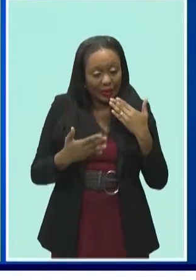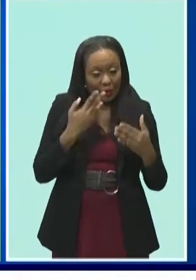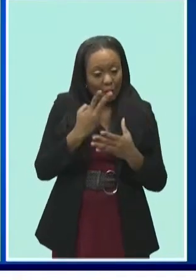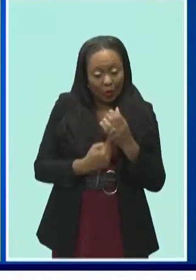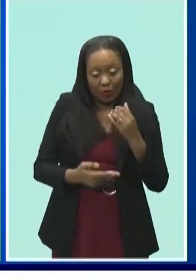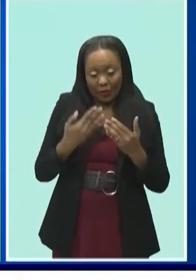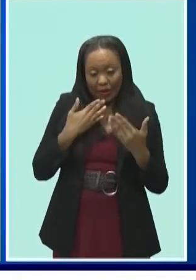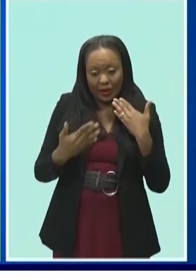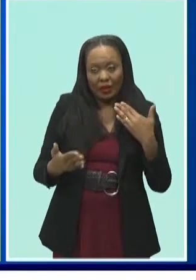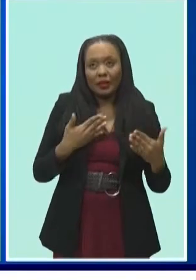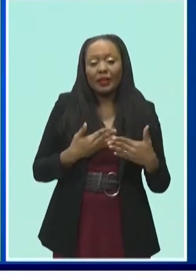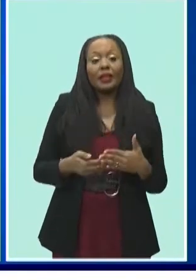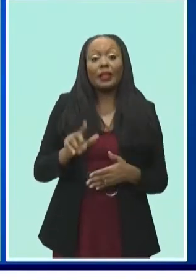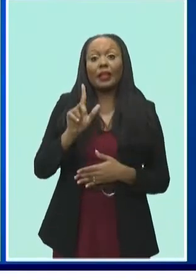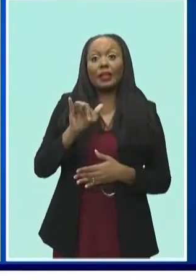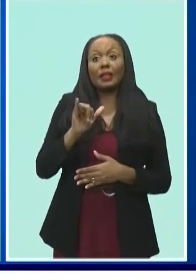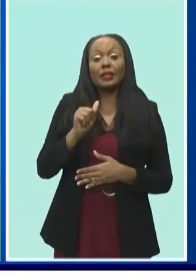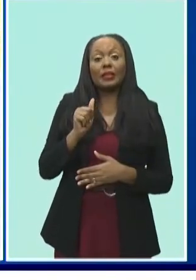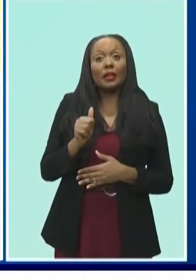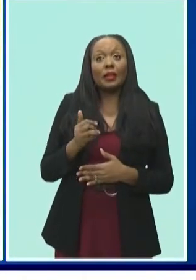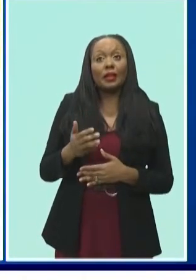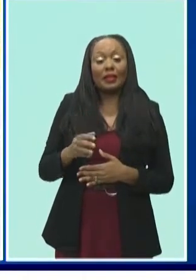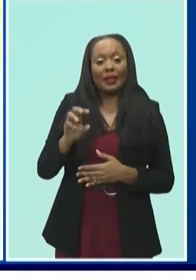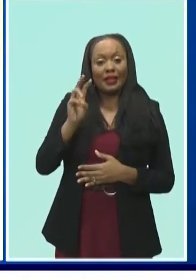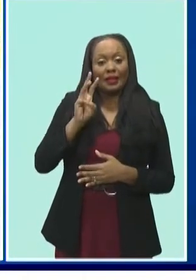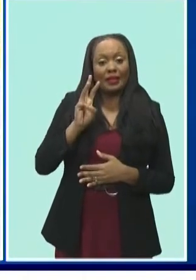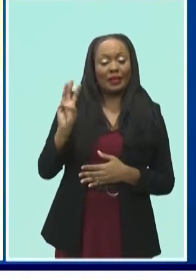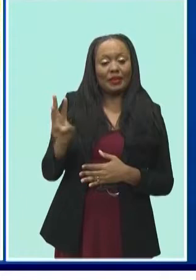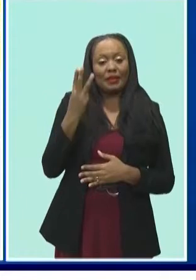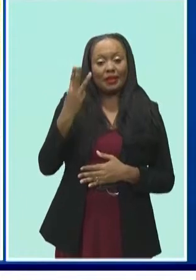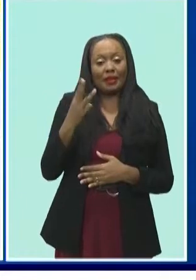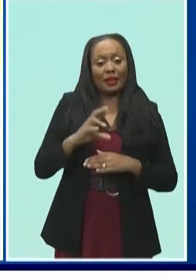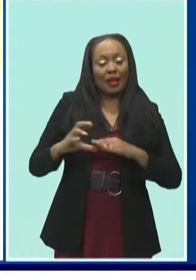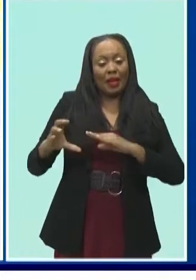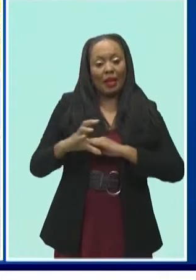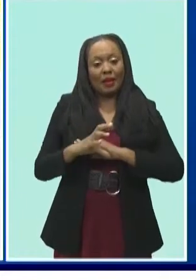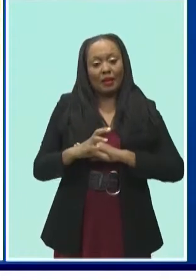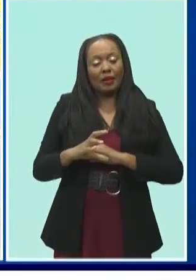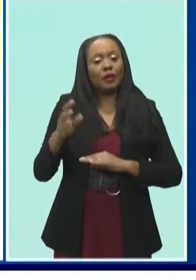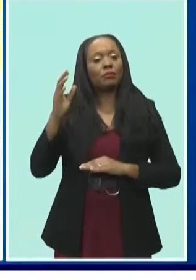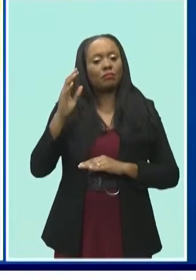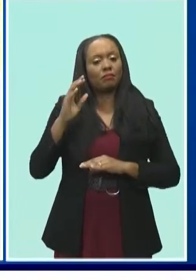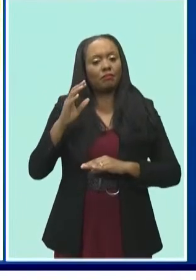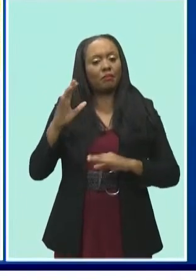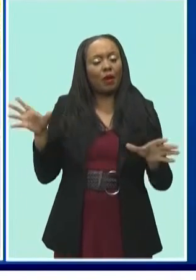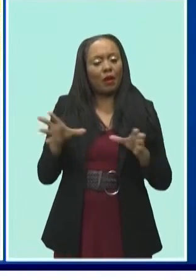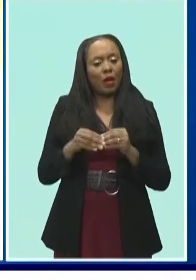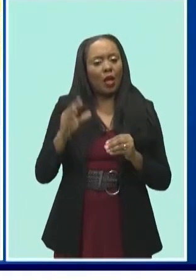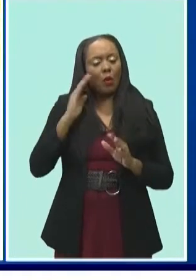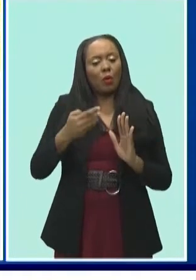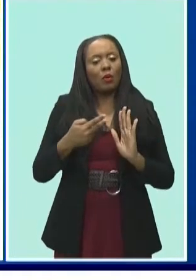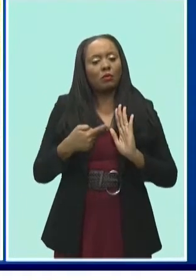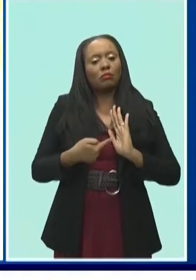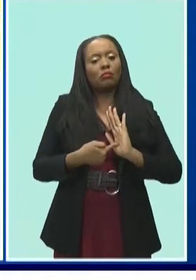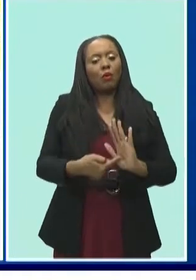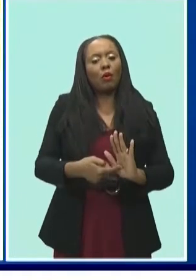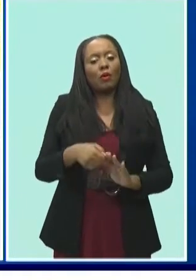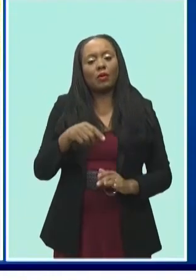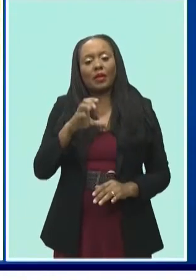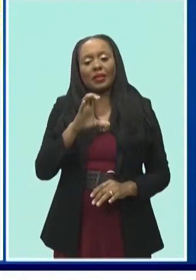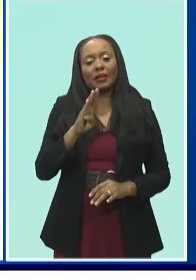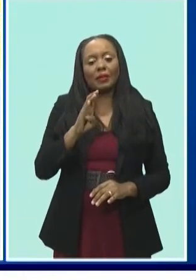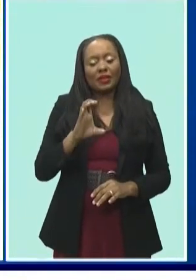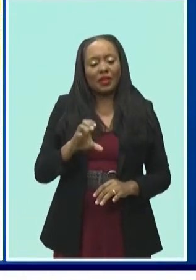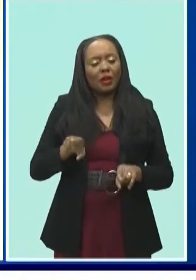Ms. Brewster. Well, there you have it, Lisa. The 6th Caribbean Economic Forum, the top of the hour, it will be coming live on CBC TV 8, along with other